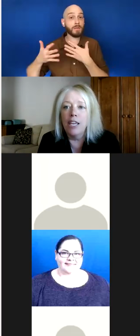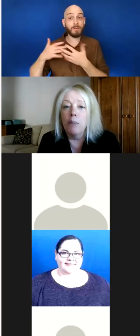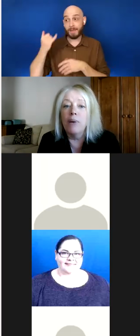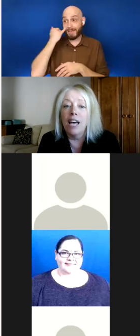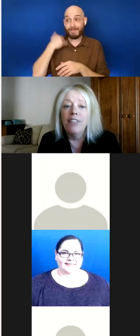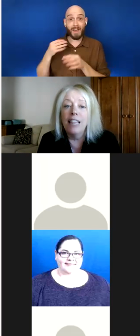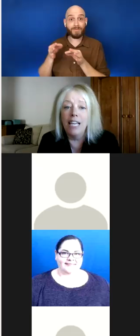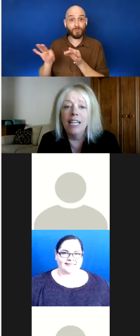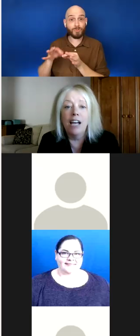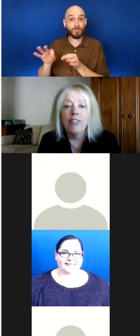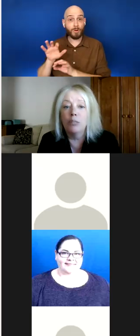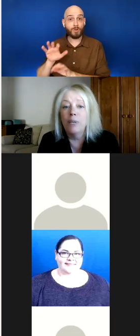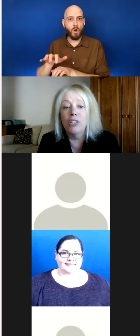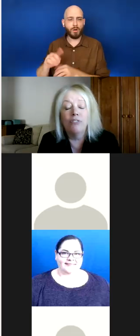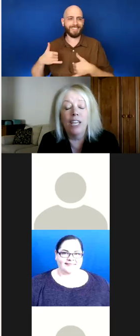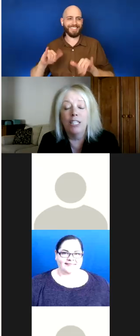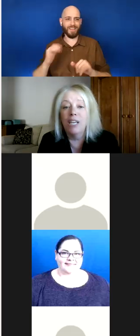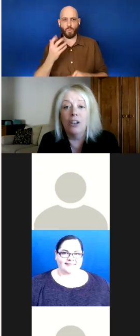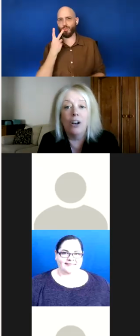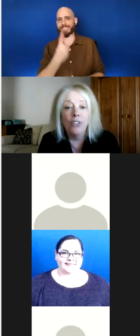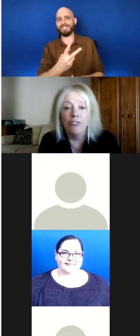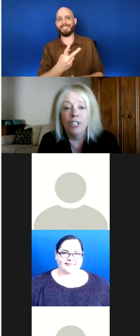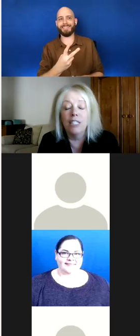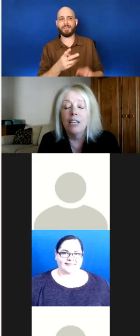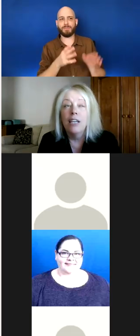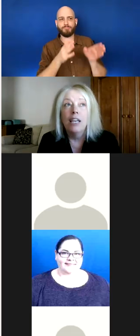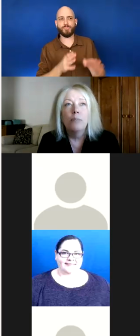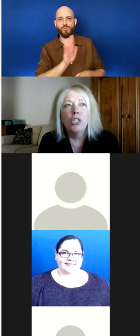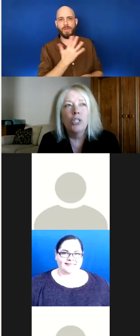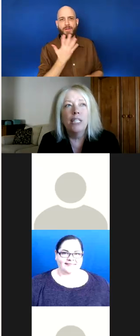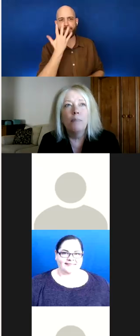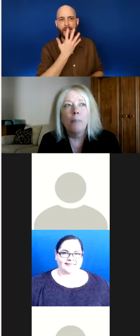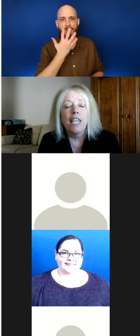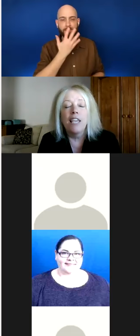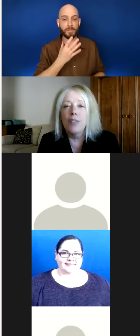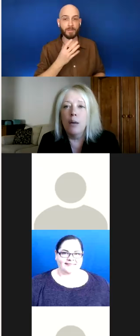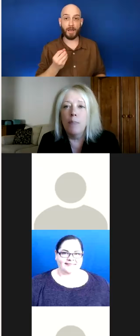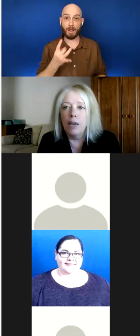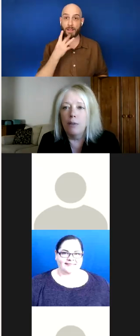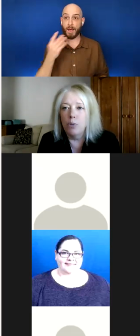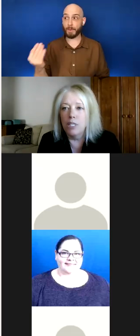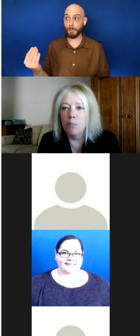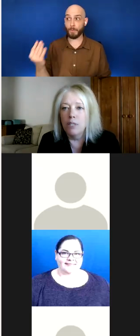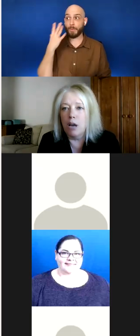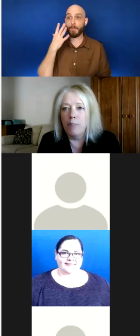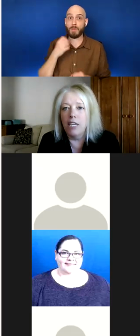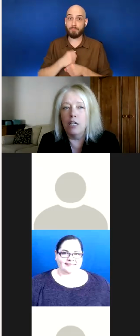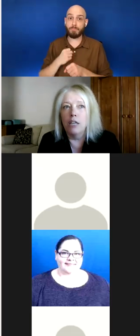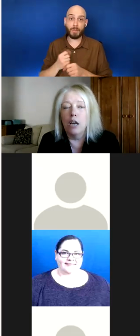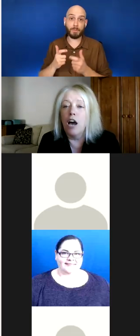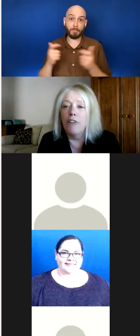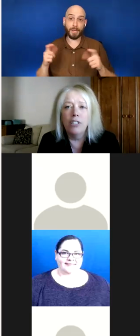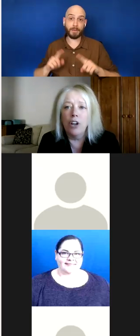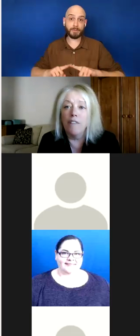small thing, but having lighting on the speaker's face makes all the difference, especially if you think about it, when someone's coming